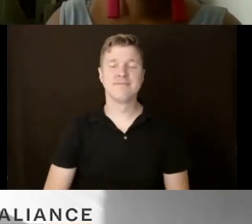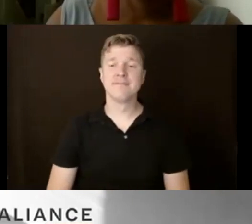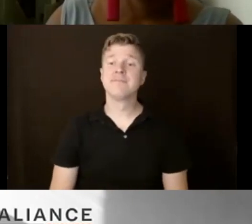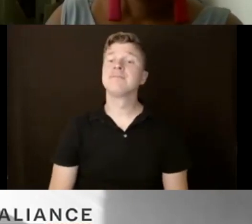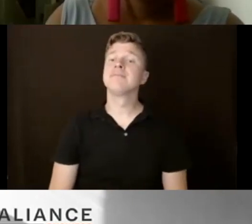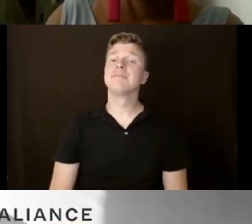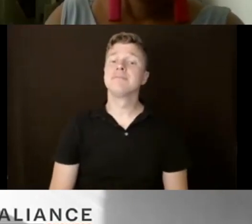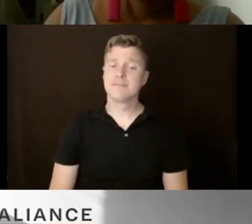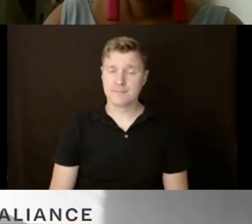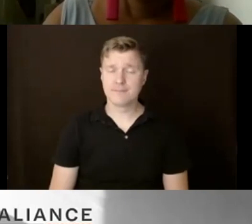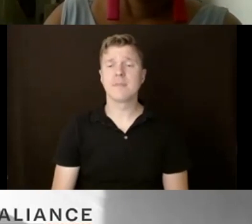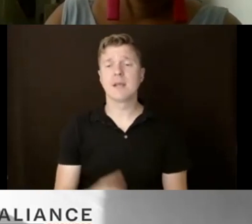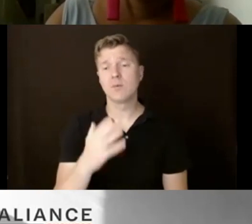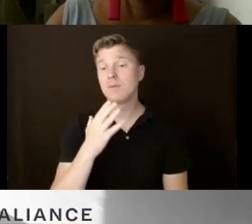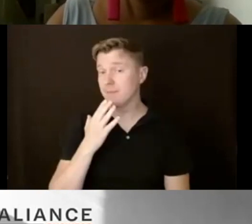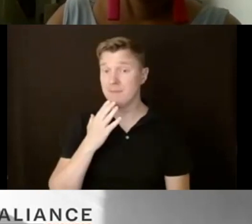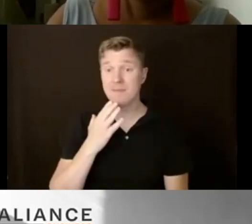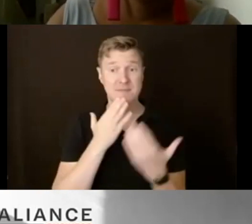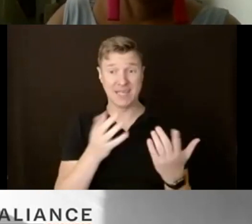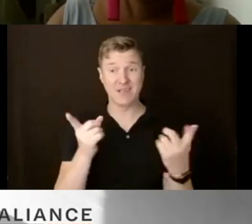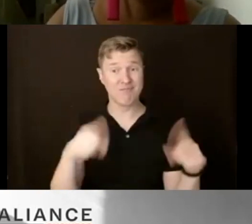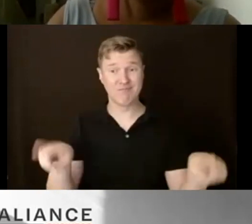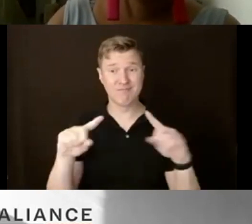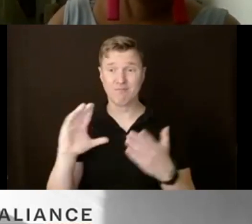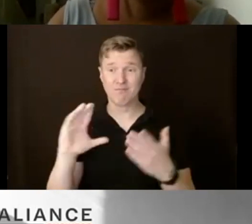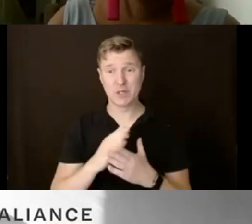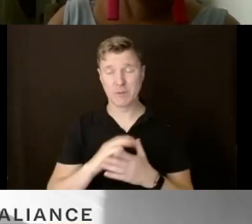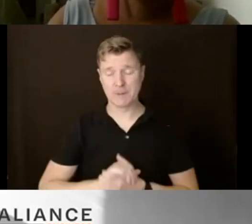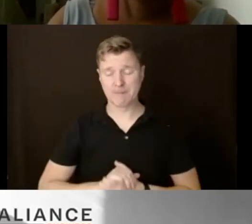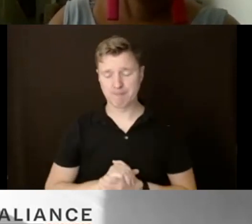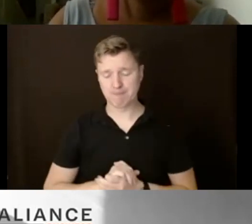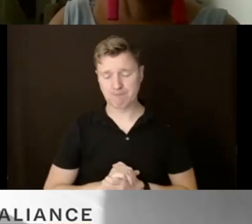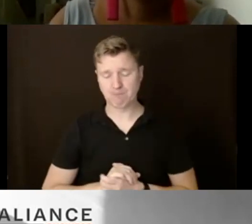you for sharing. And, you know, one of the things that